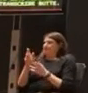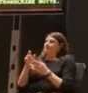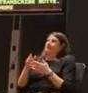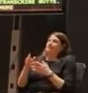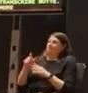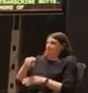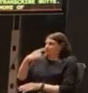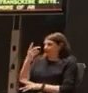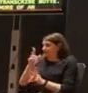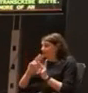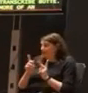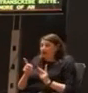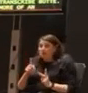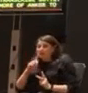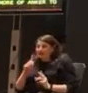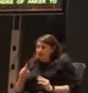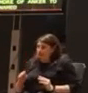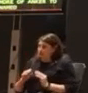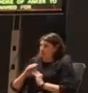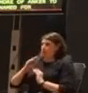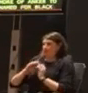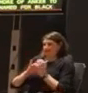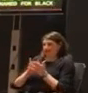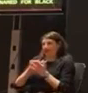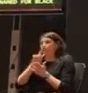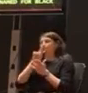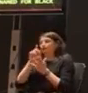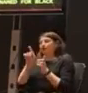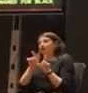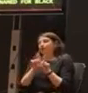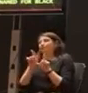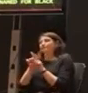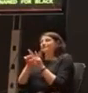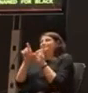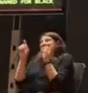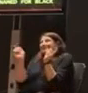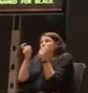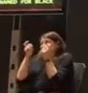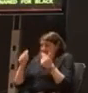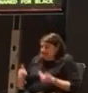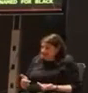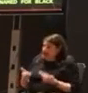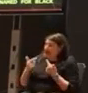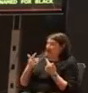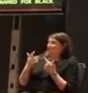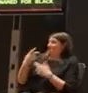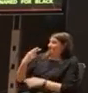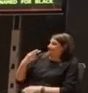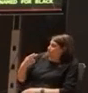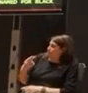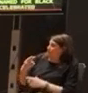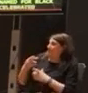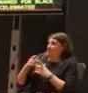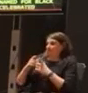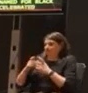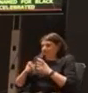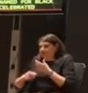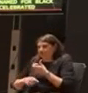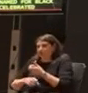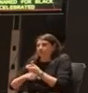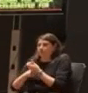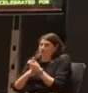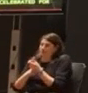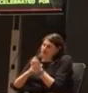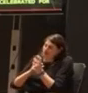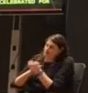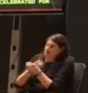for Black people. It celebrates the lives and significant legacies that contribute to the history of Seattle and King County.